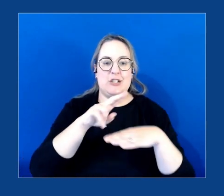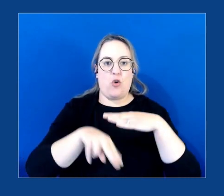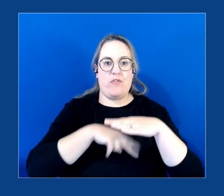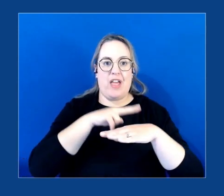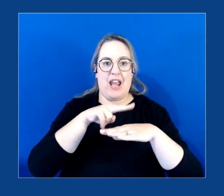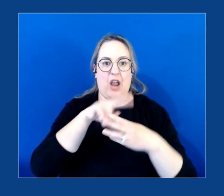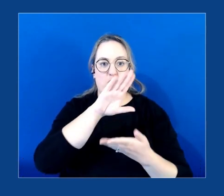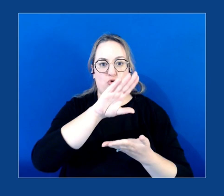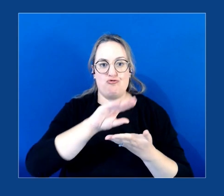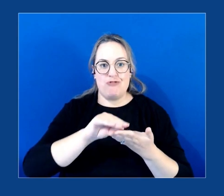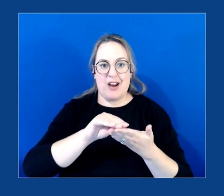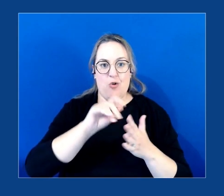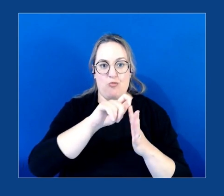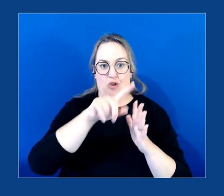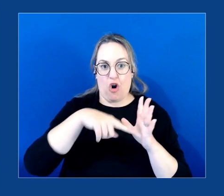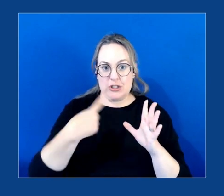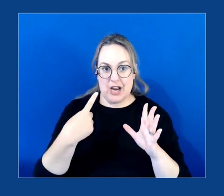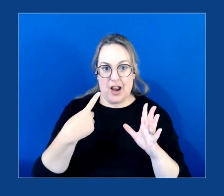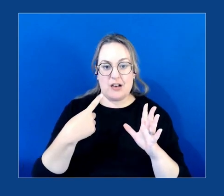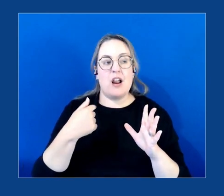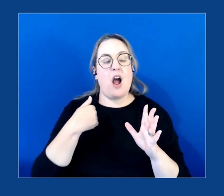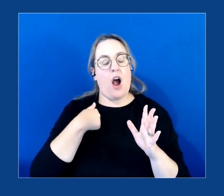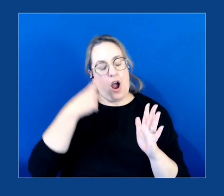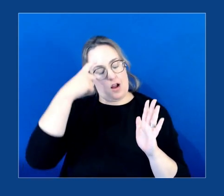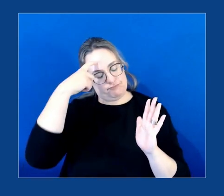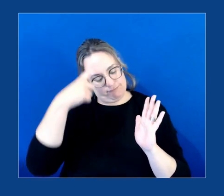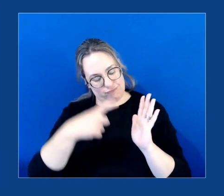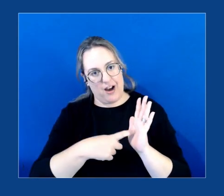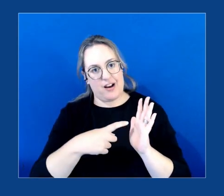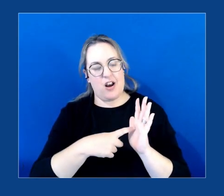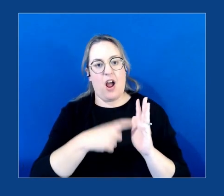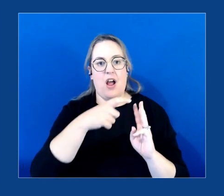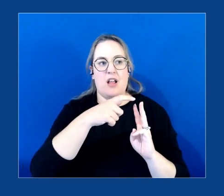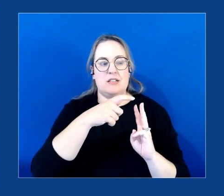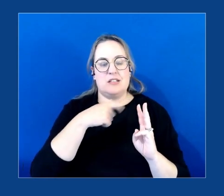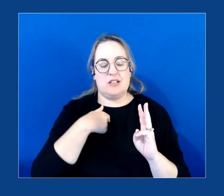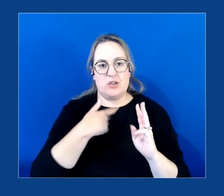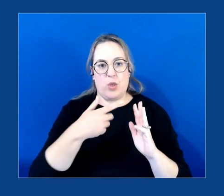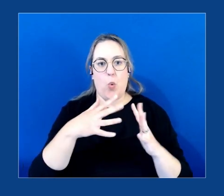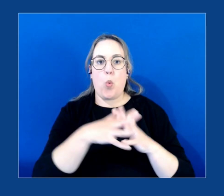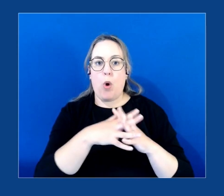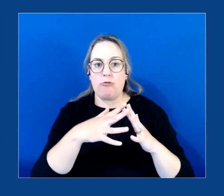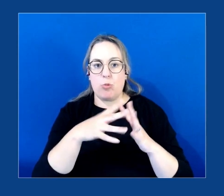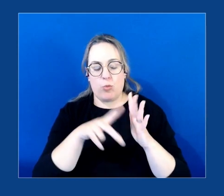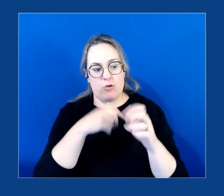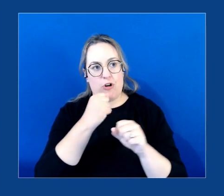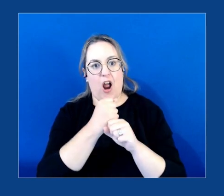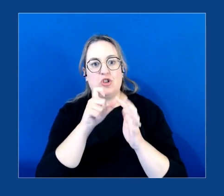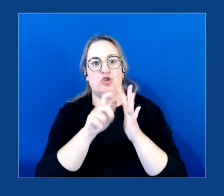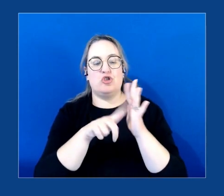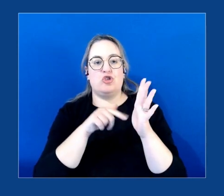course, respectfully acknowledge the traditional owners of the Wurundjeri Woiwurrung peoples, on whose unceded lands this meeting's being